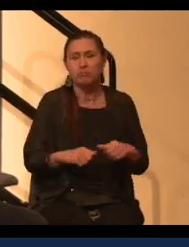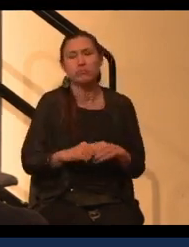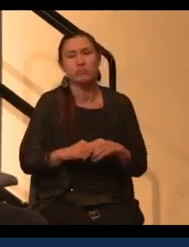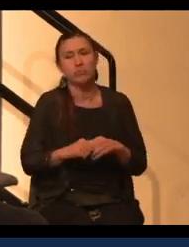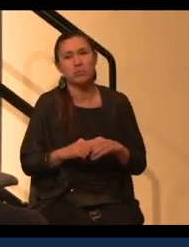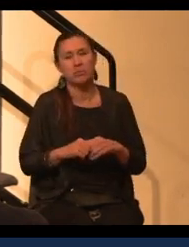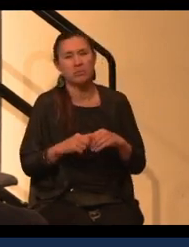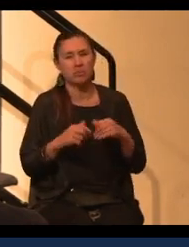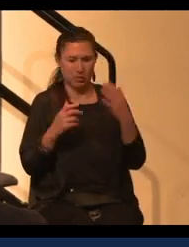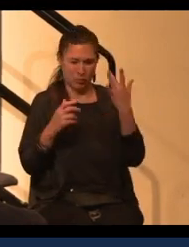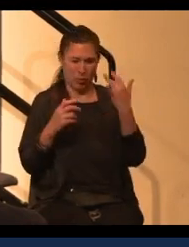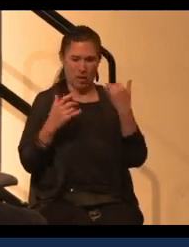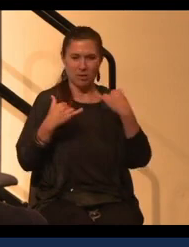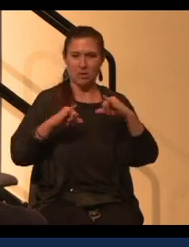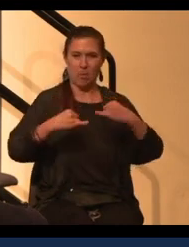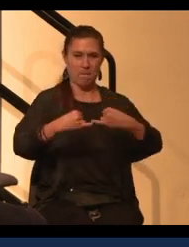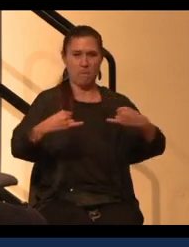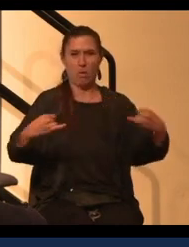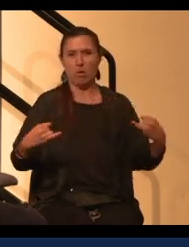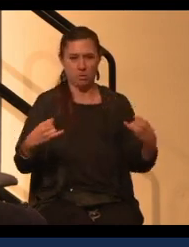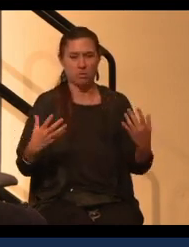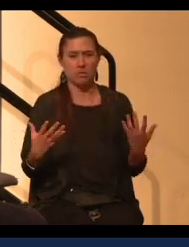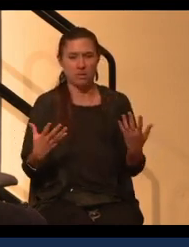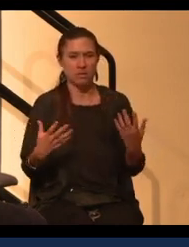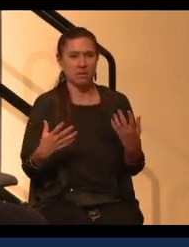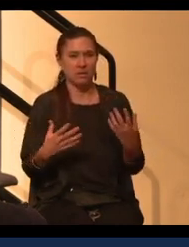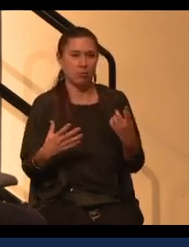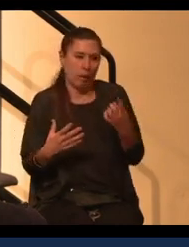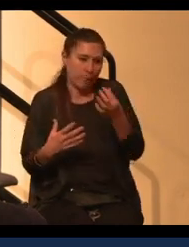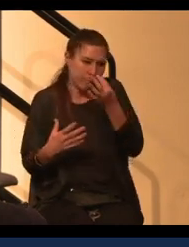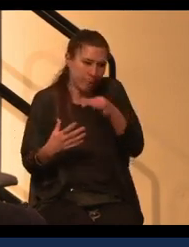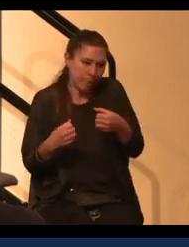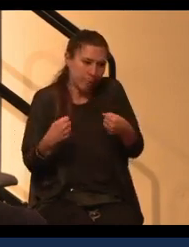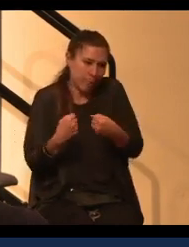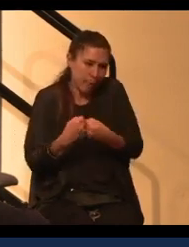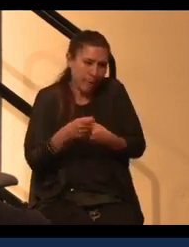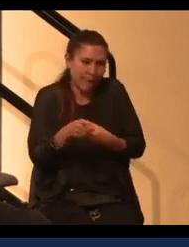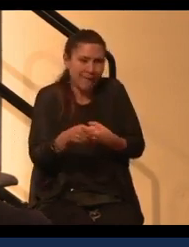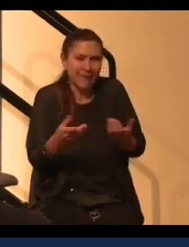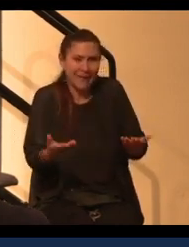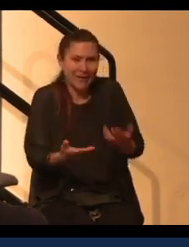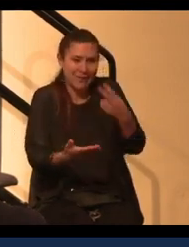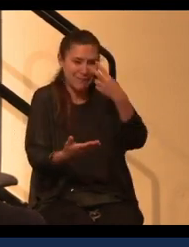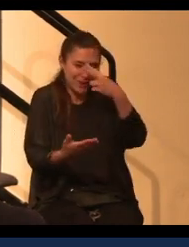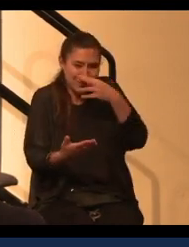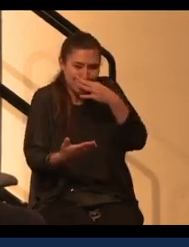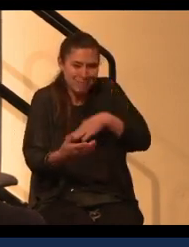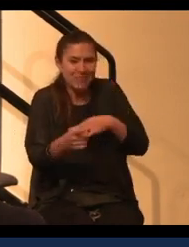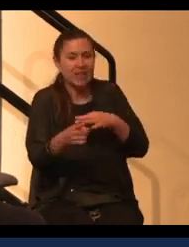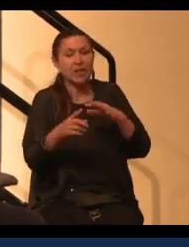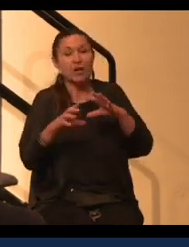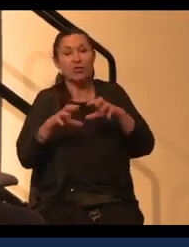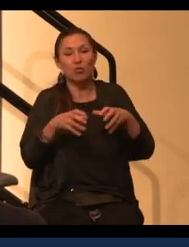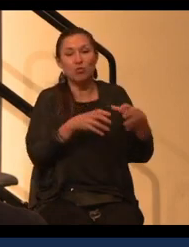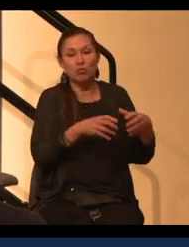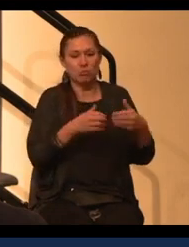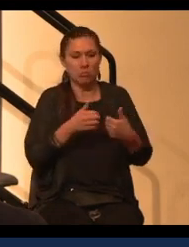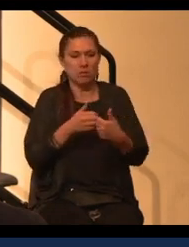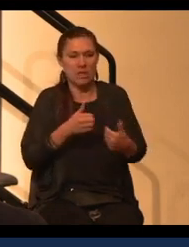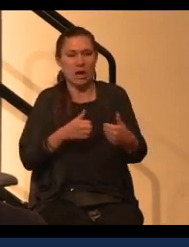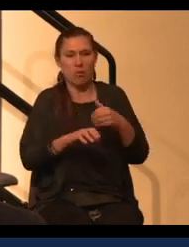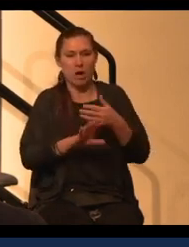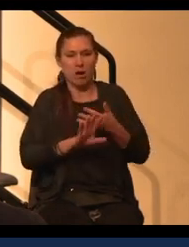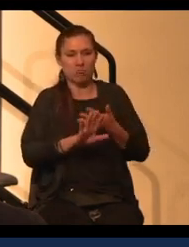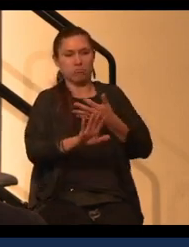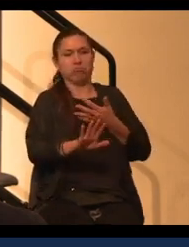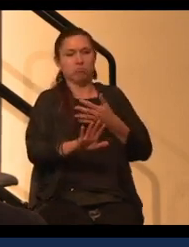have borders. Of course, the one not too far from us as an example, that separates these groups, that assume there's an us